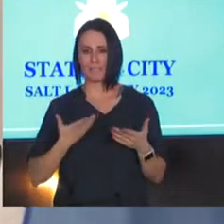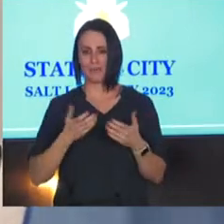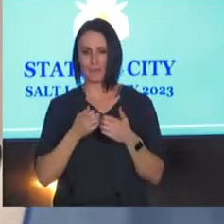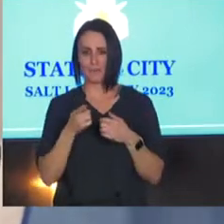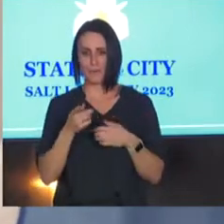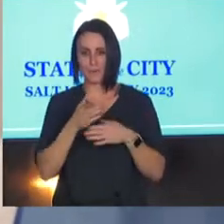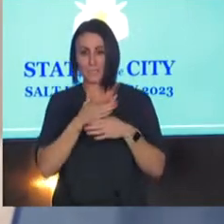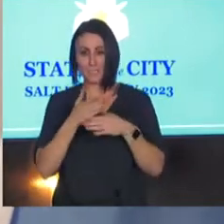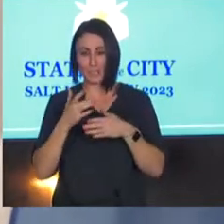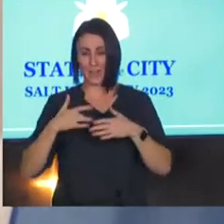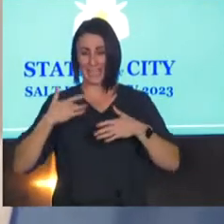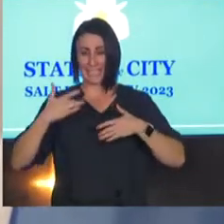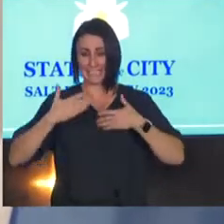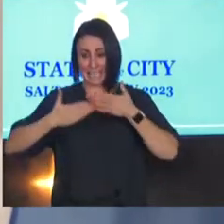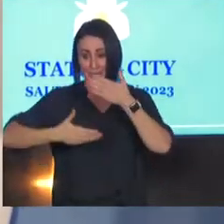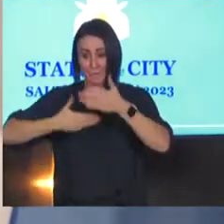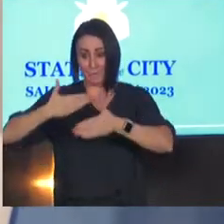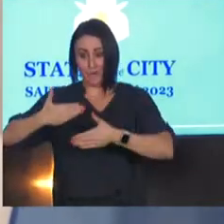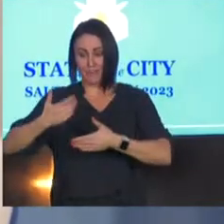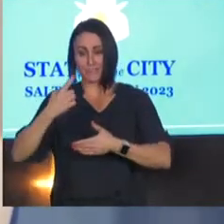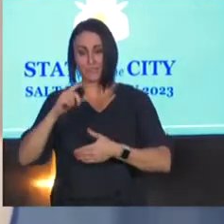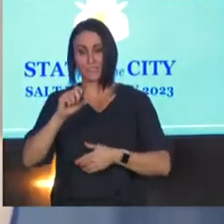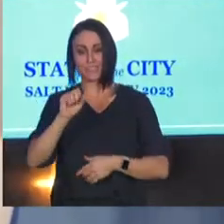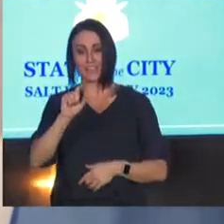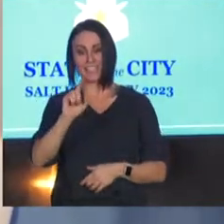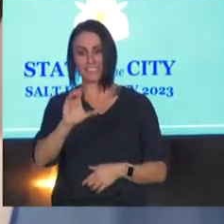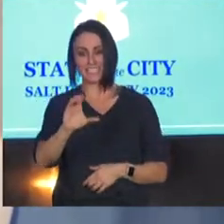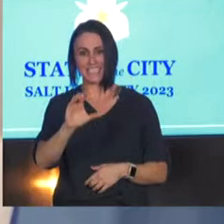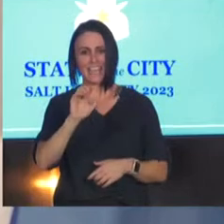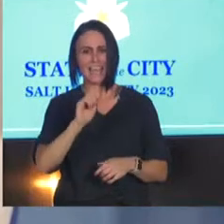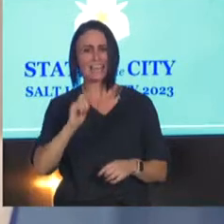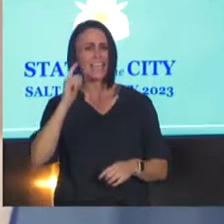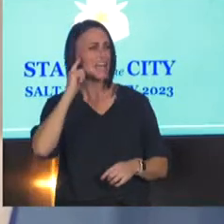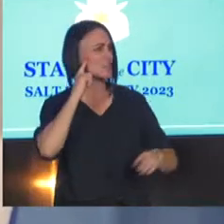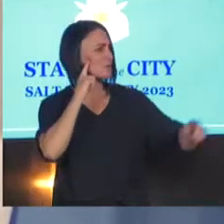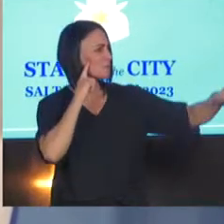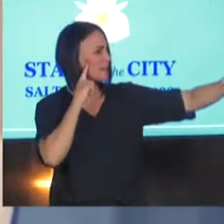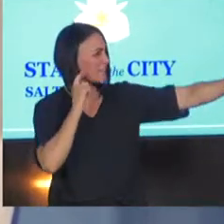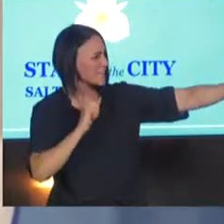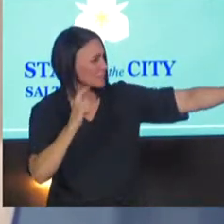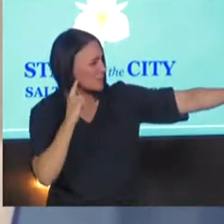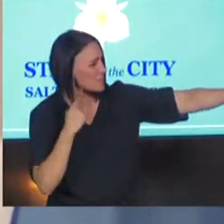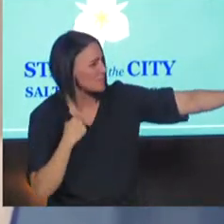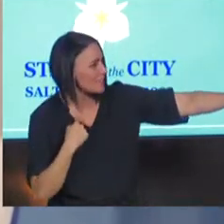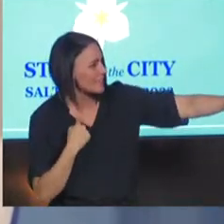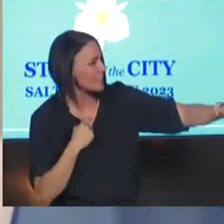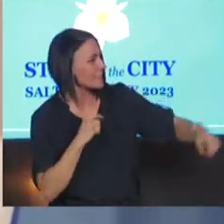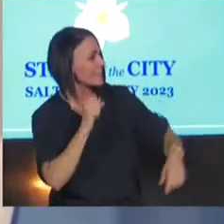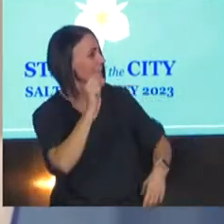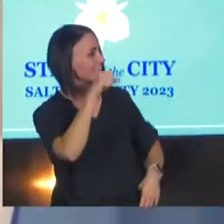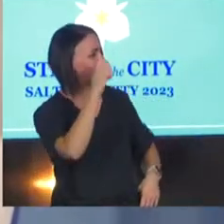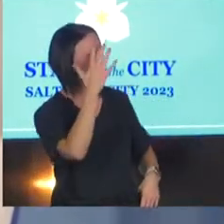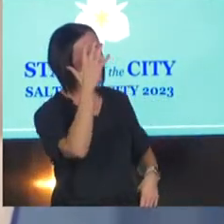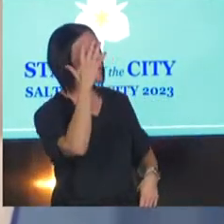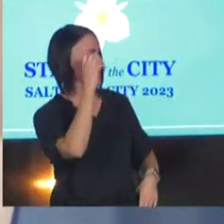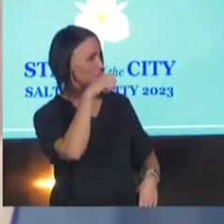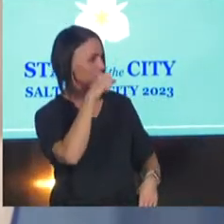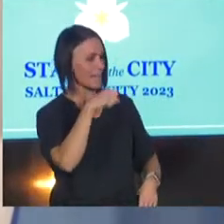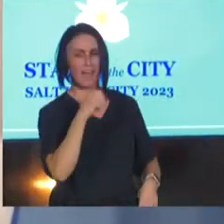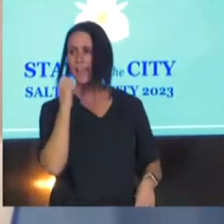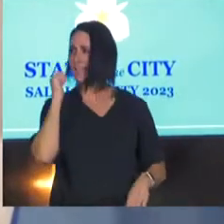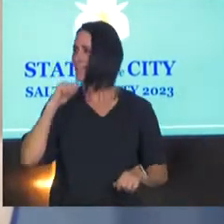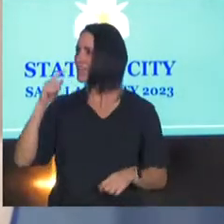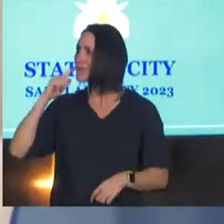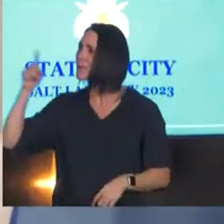to share the exciting progress that we've made for Salt Lake City. Can you hear me in the back over there? Yeah, okay. Can you hear me over